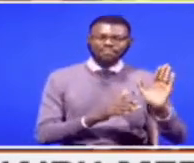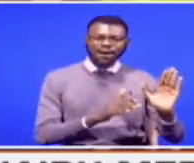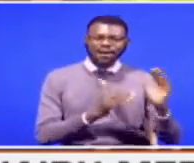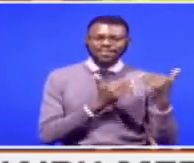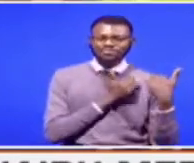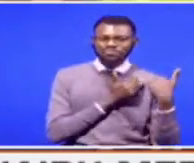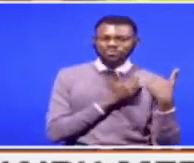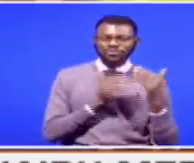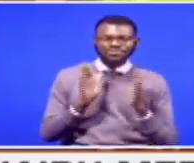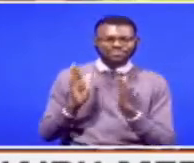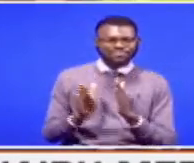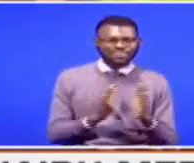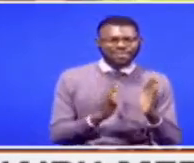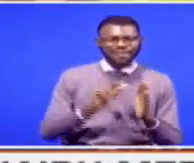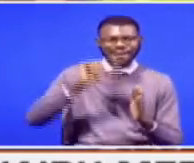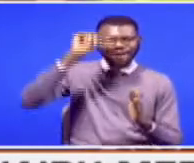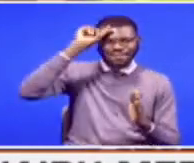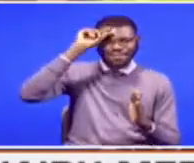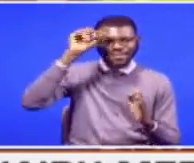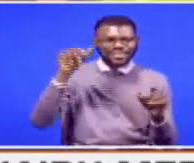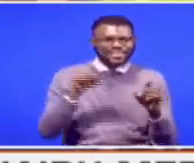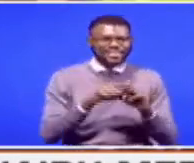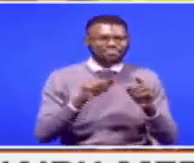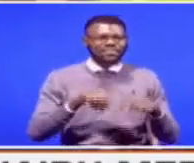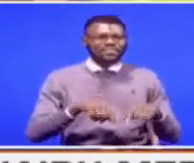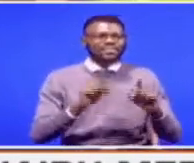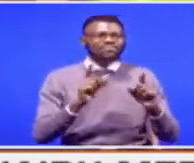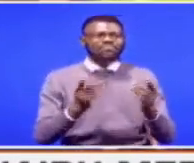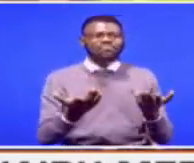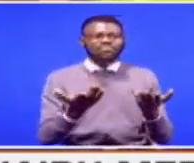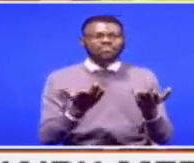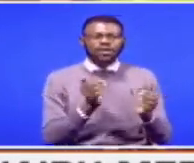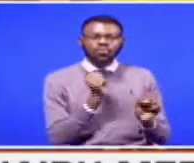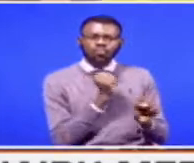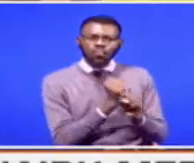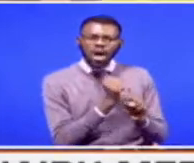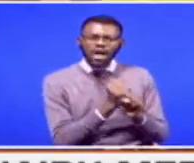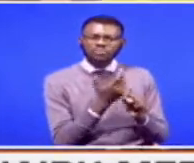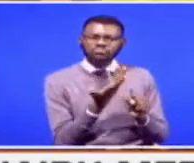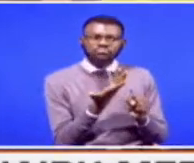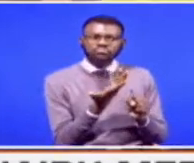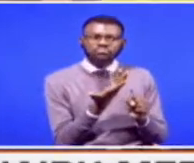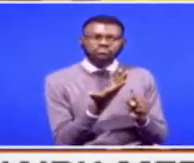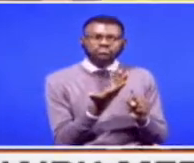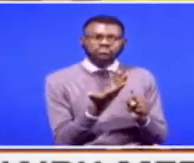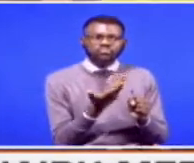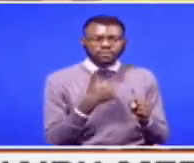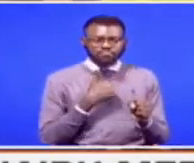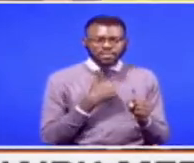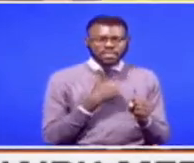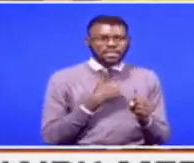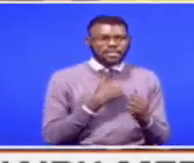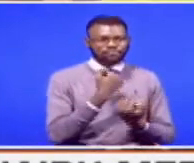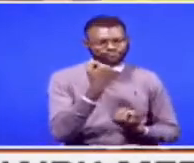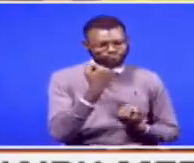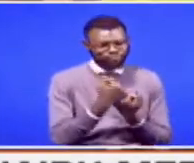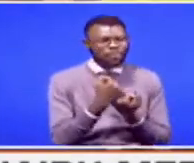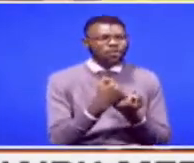government, and I, Reverend Mutuma, your humble servant, fully support